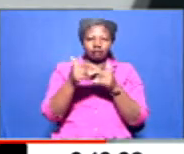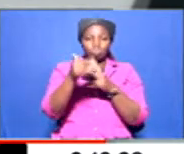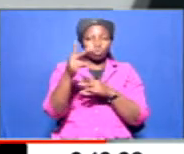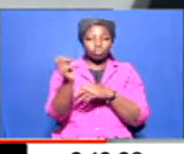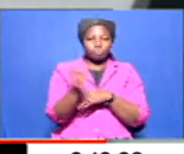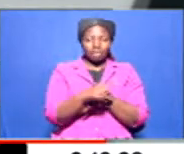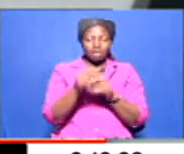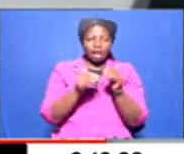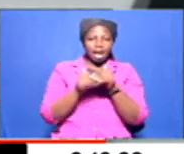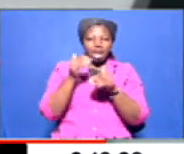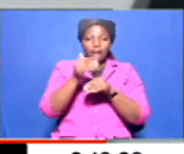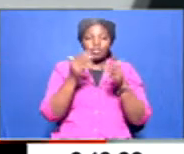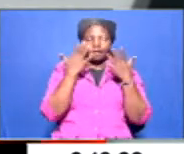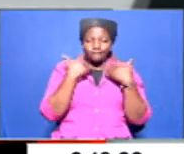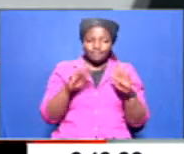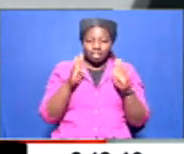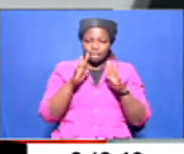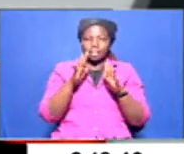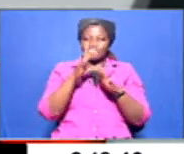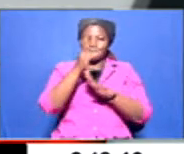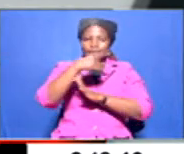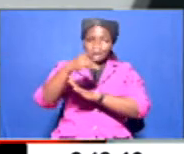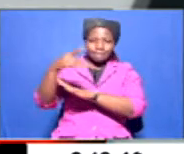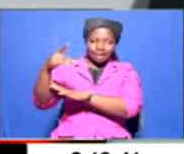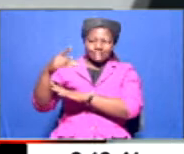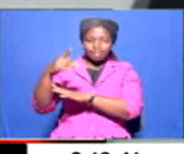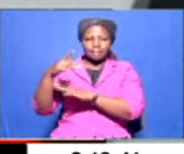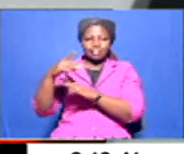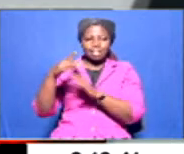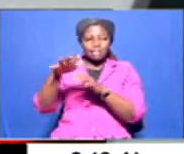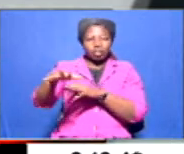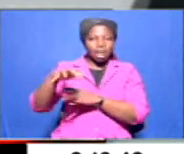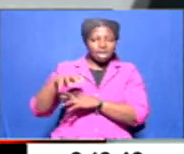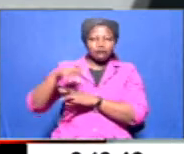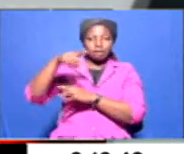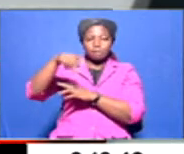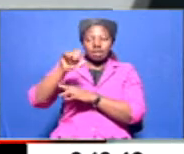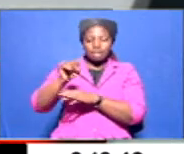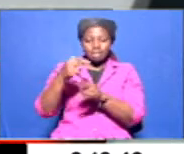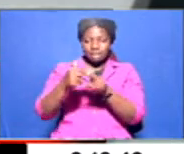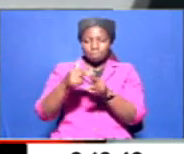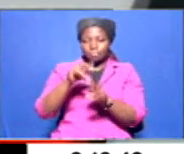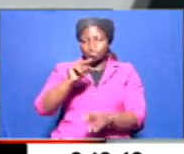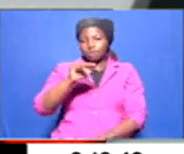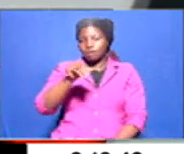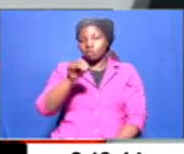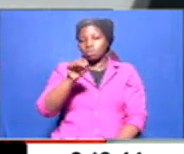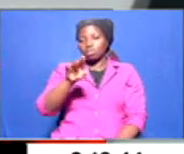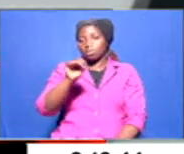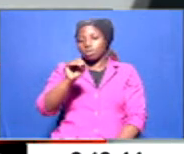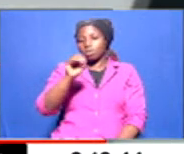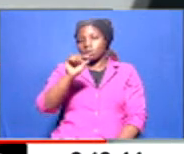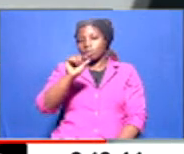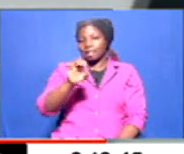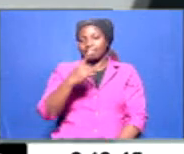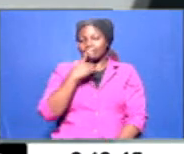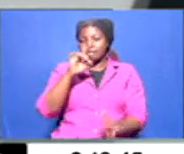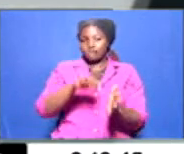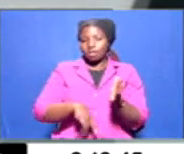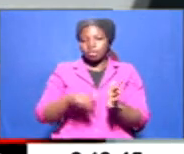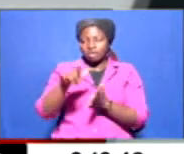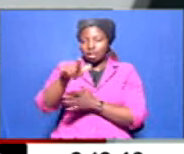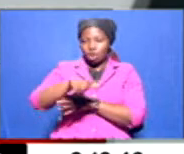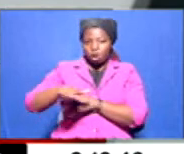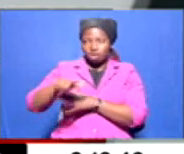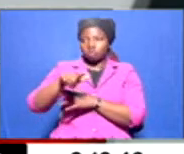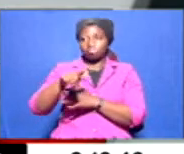the completion of the design. Transport Principal Secretary Joseph Njoroge says relocation of PSVs from